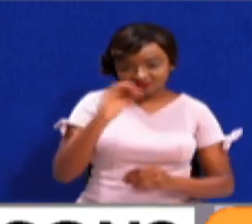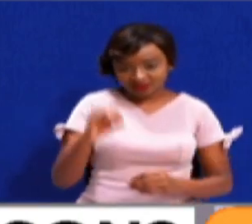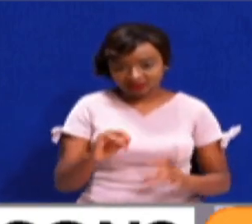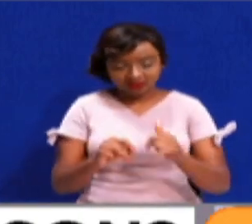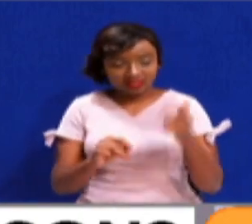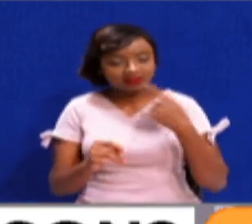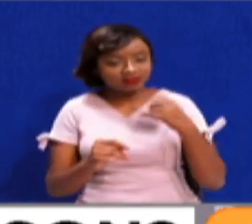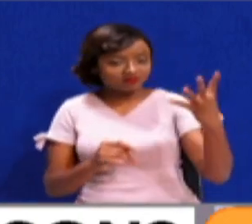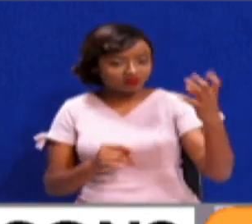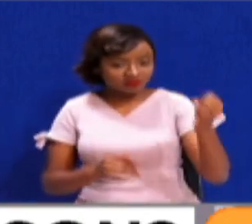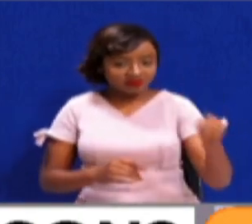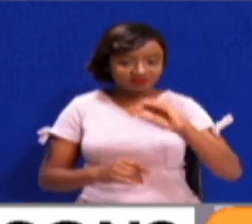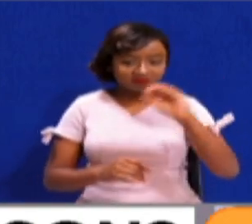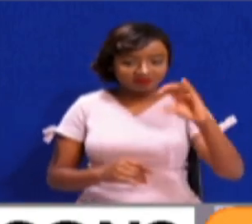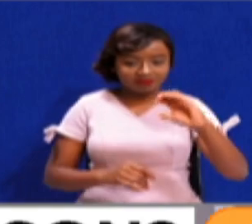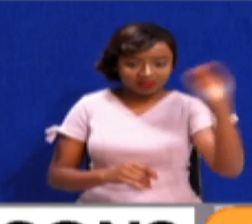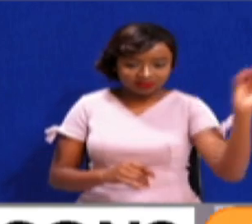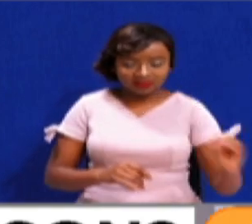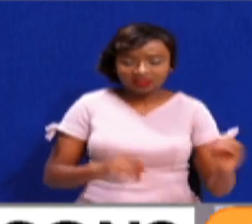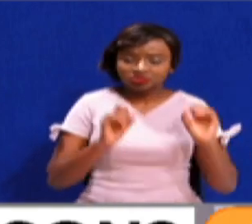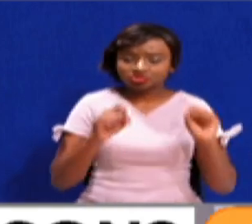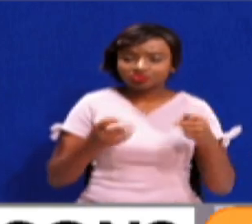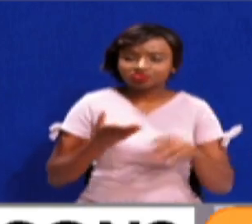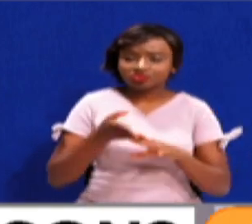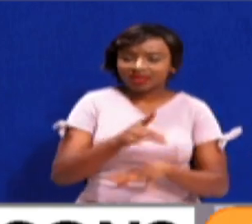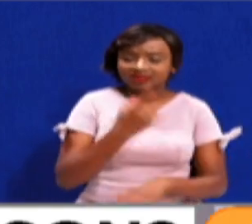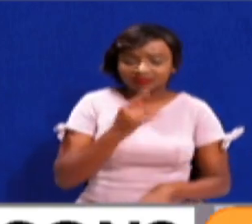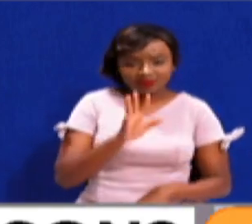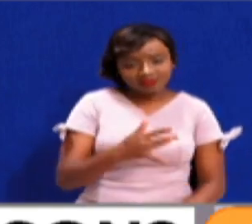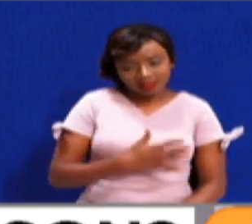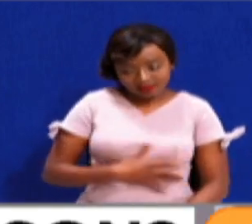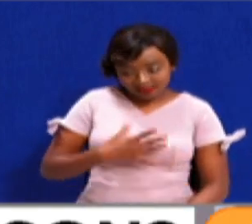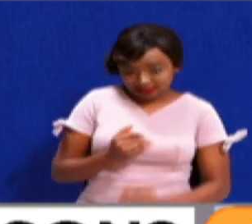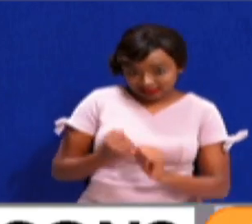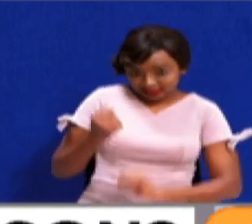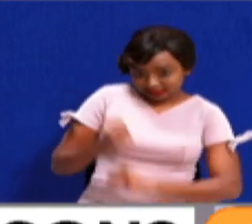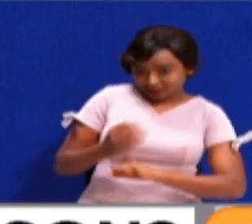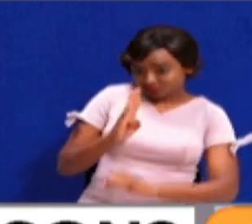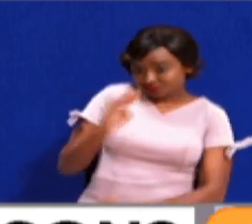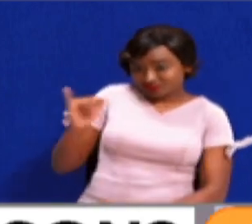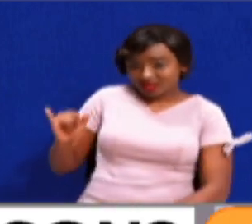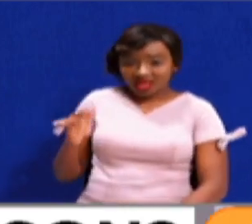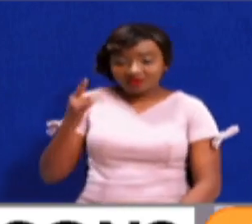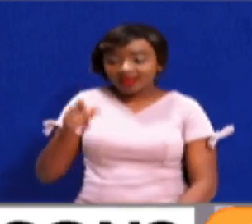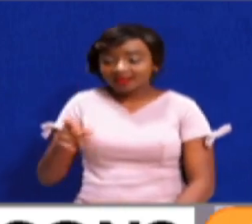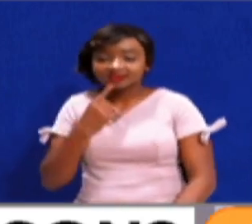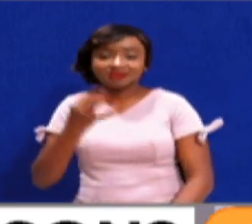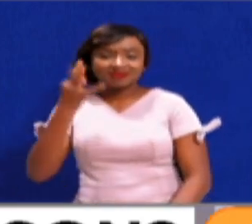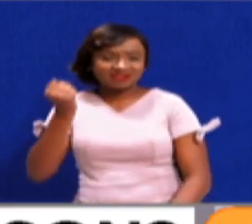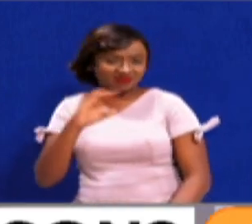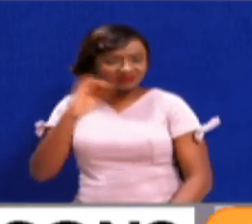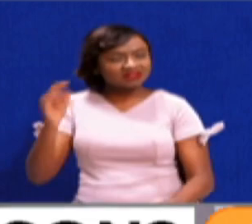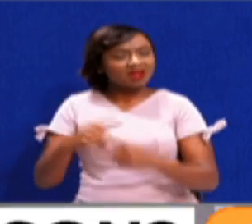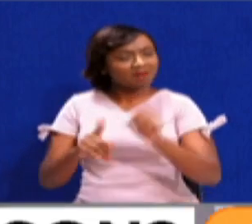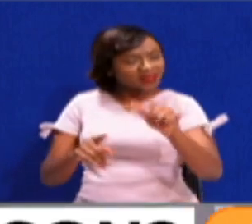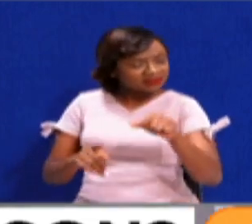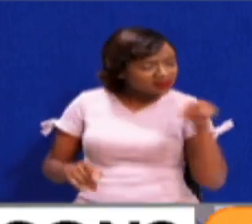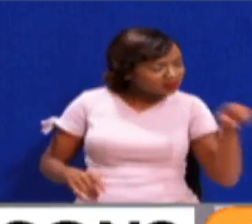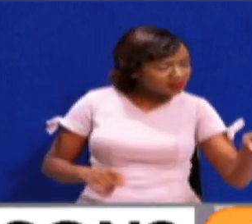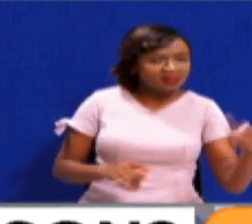45%. So how will you go back and convince them that support the BBI proposal because it says 35%? Yeah. They will ask you,